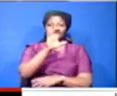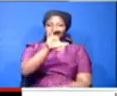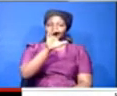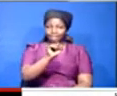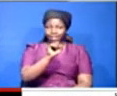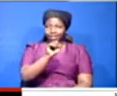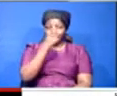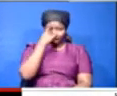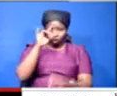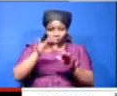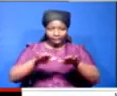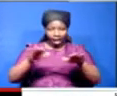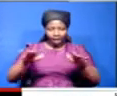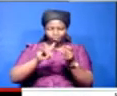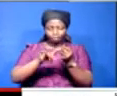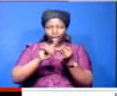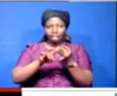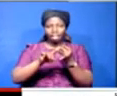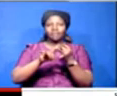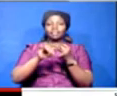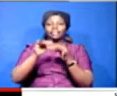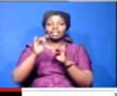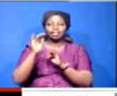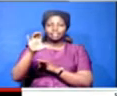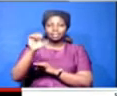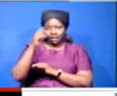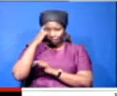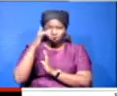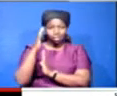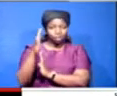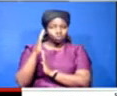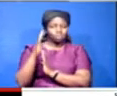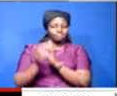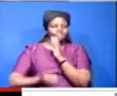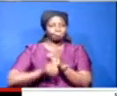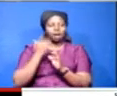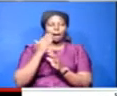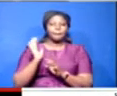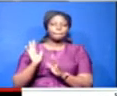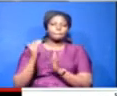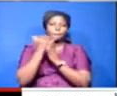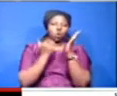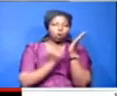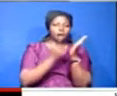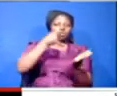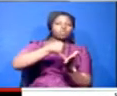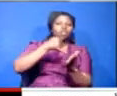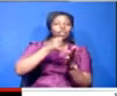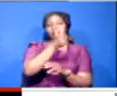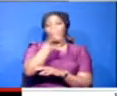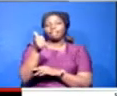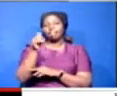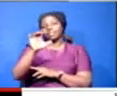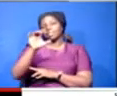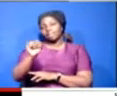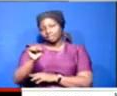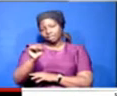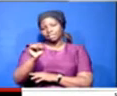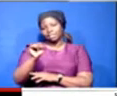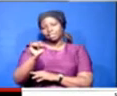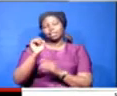for Lands and Interior to come up with a program that will involve other Cabinet Secretaries in the issuance of a balance of ready title